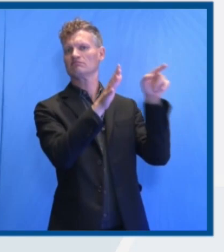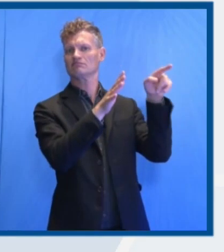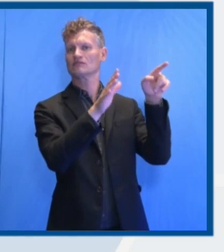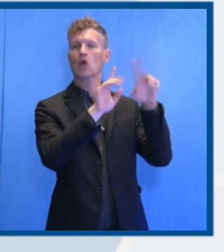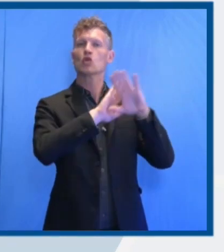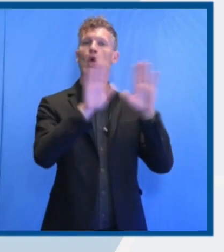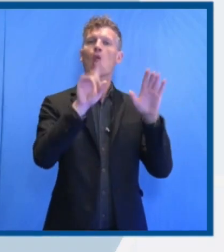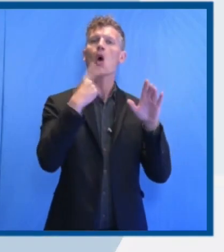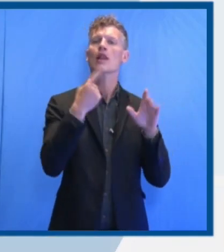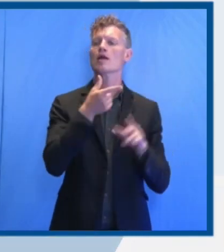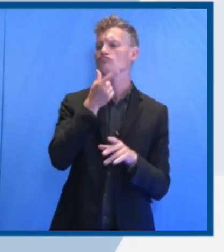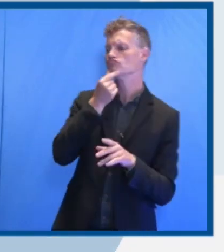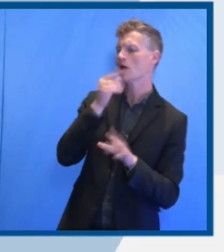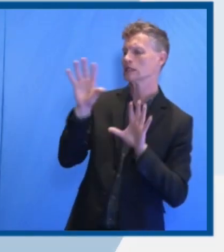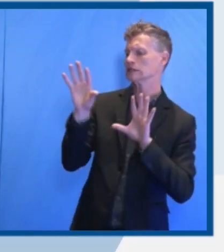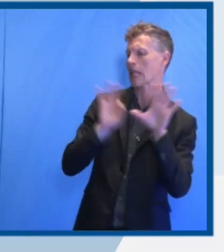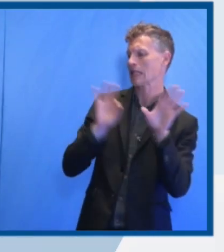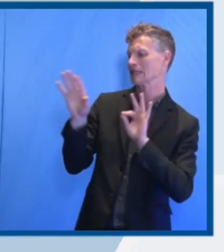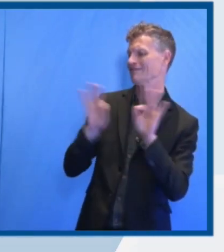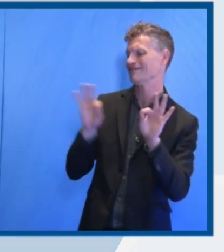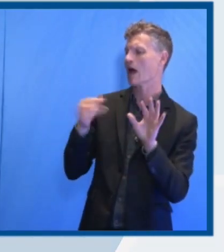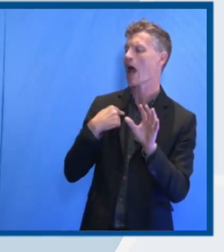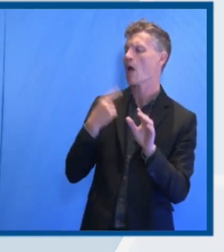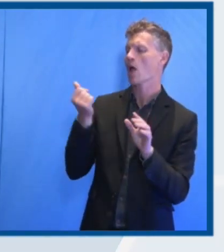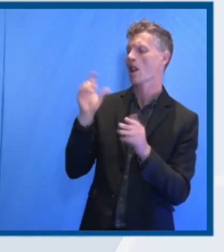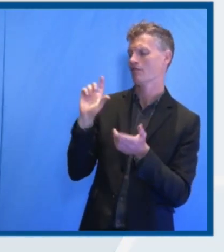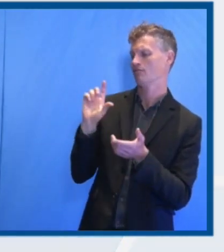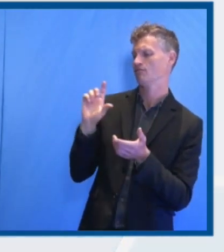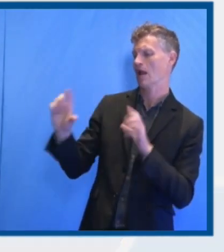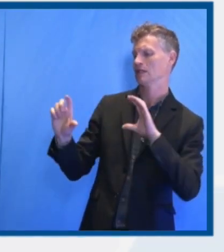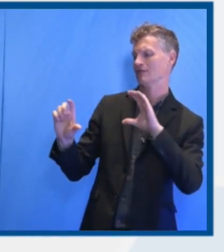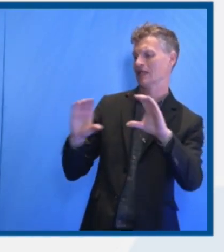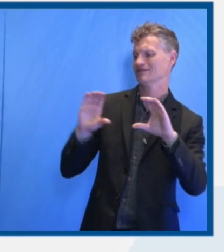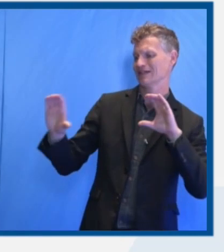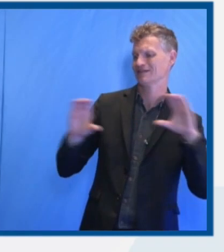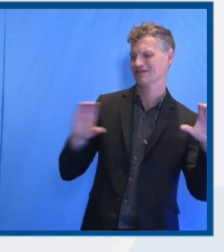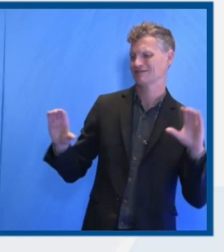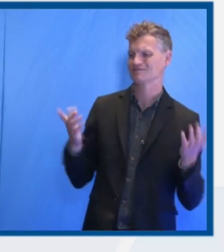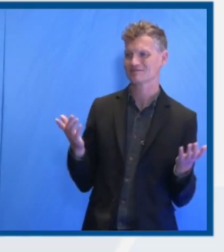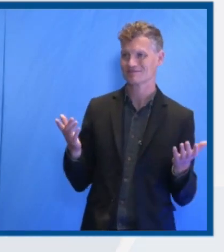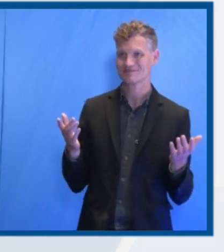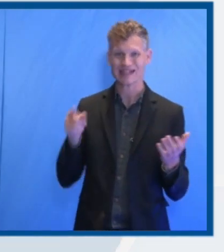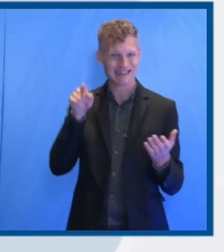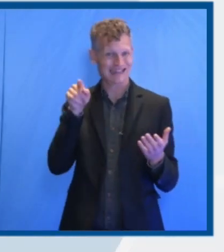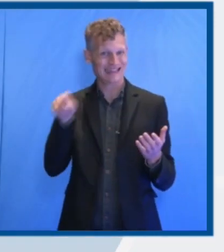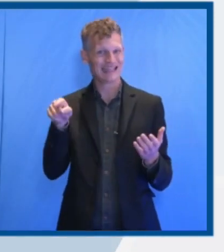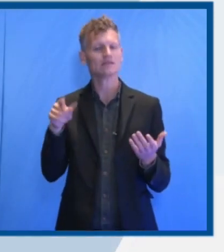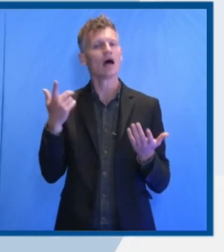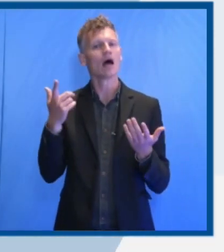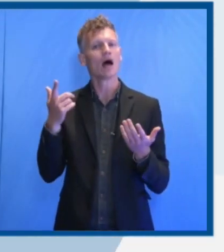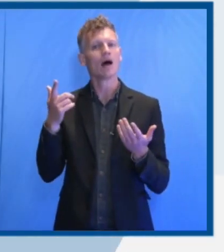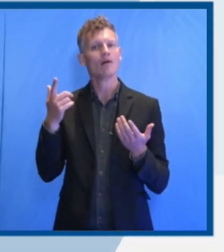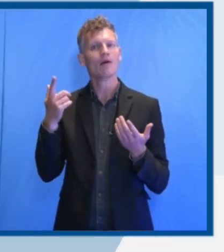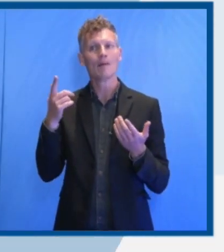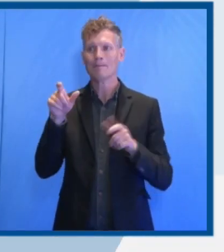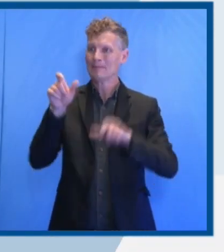selective financing only furthers or creates more opportunities for those who have access to land and deprive those